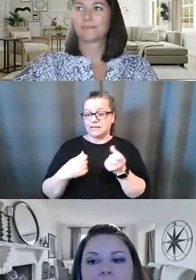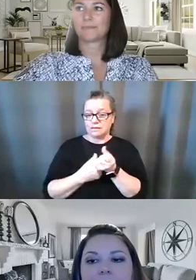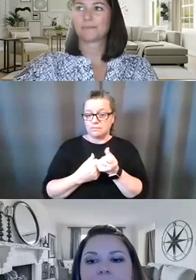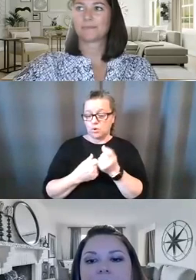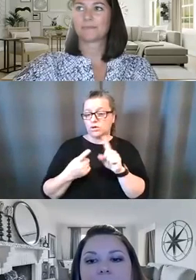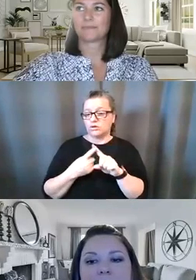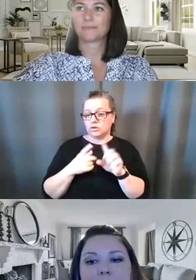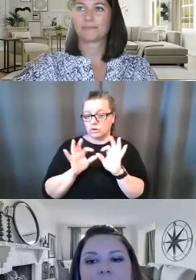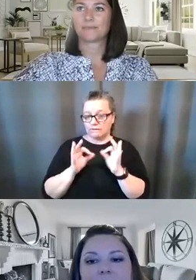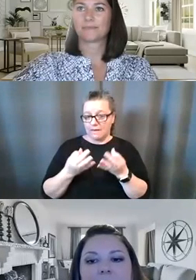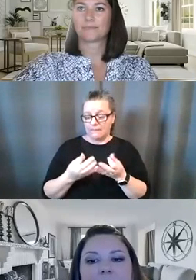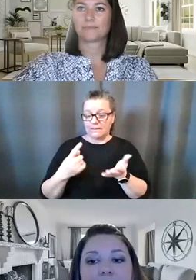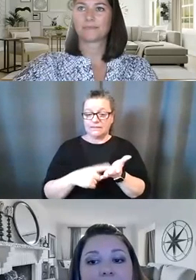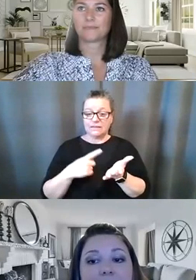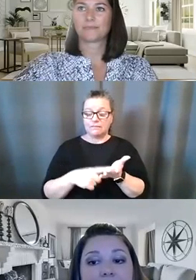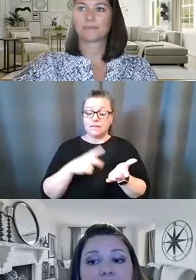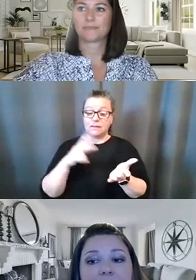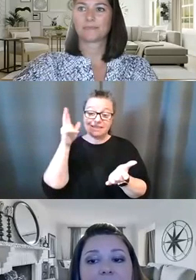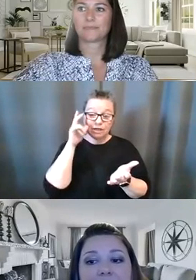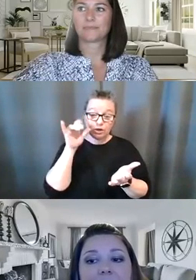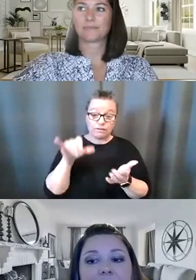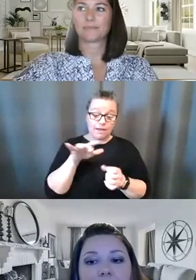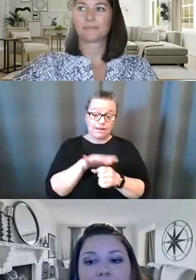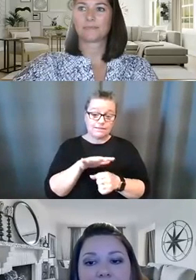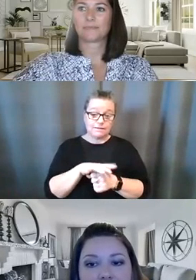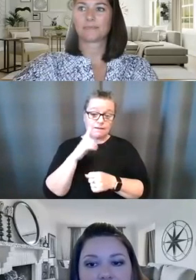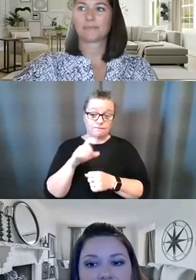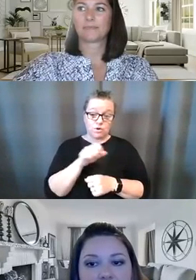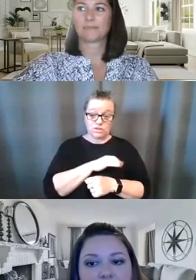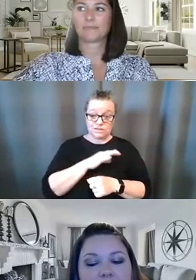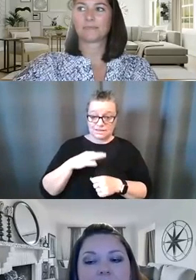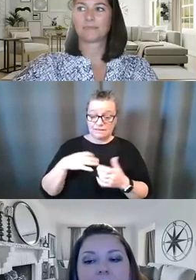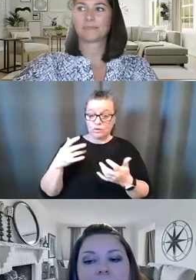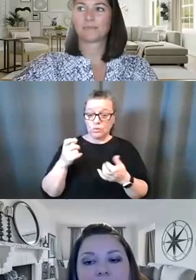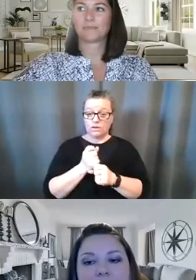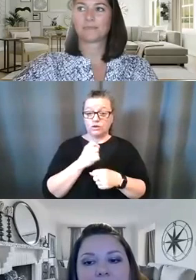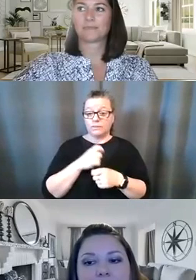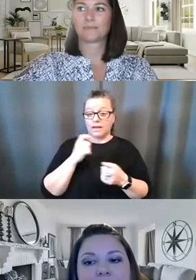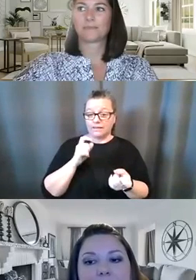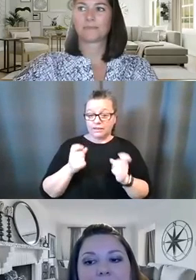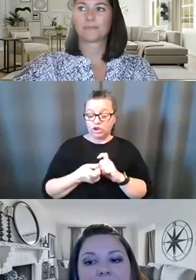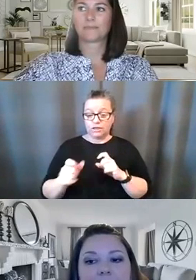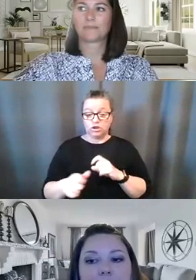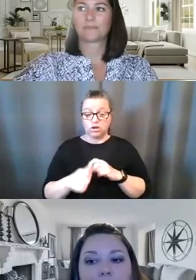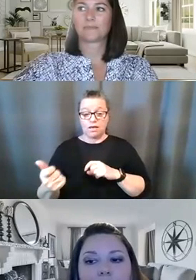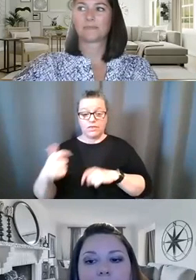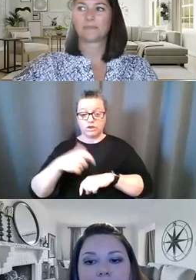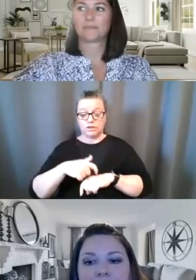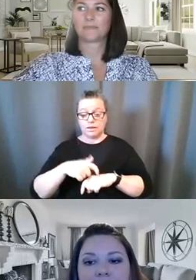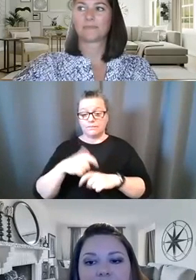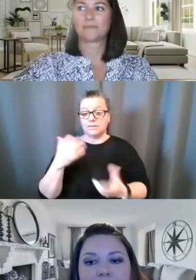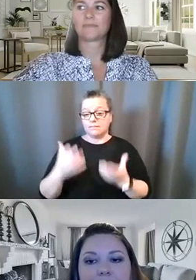families. Sometimes hearing that is enough for staff to want to make the change. Other times they may need